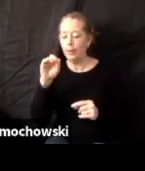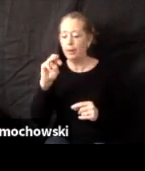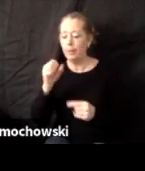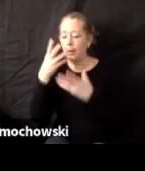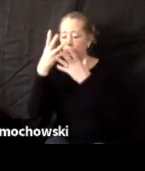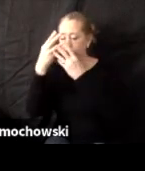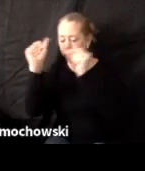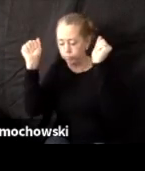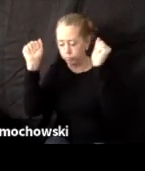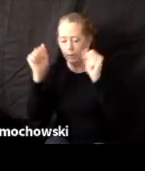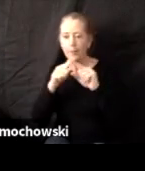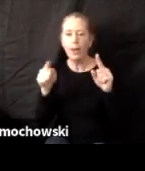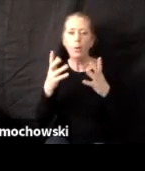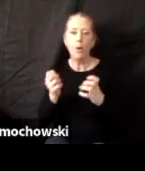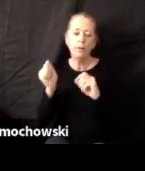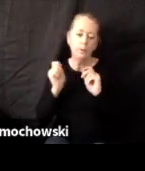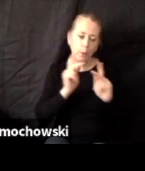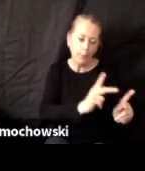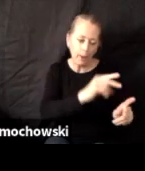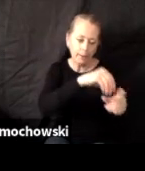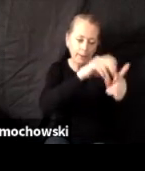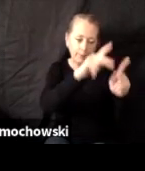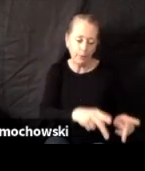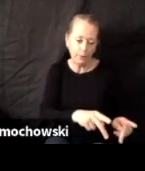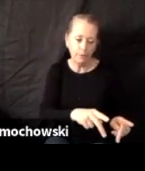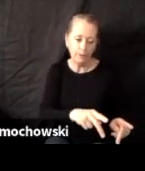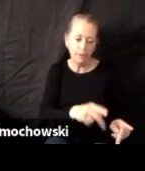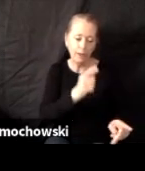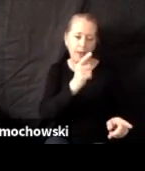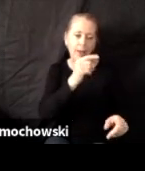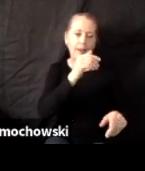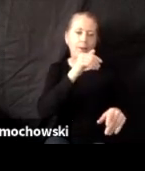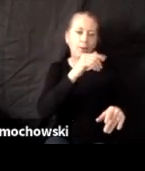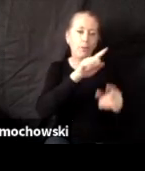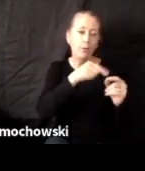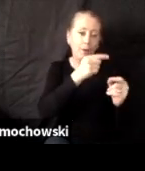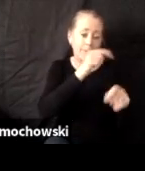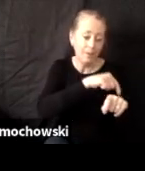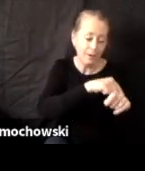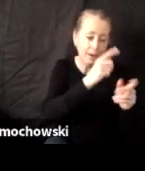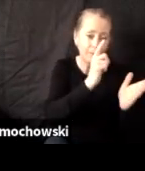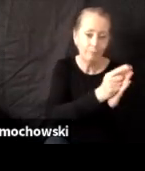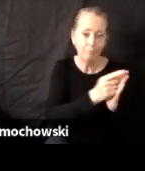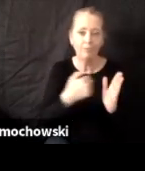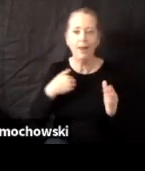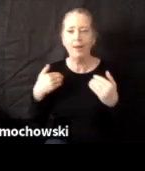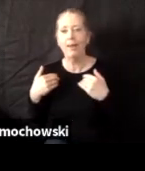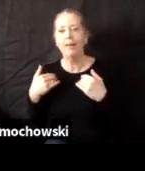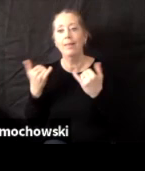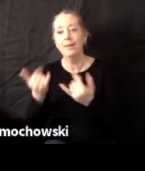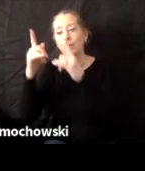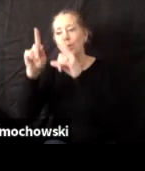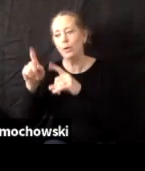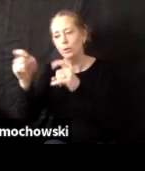fully intends and wants to return to in-person school at the appropriate time? I have had this question many